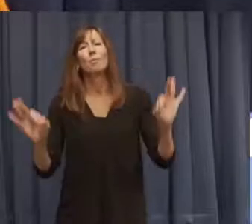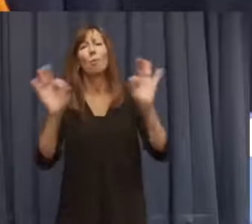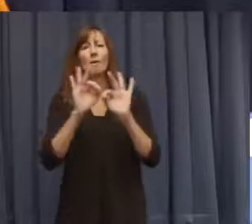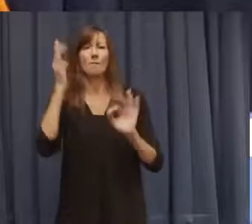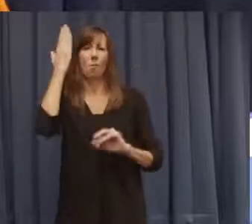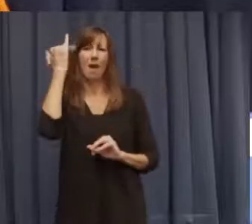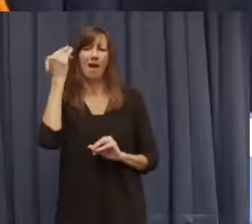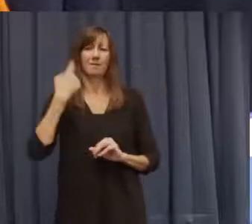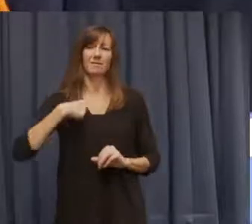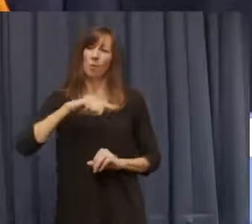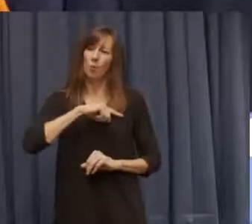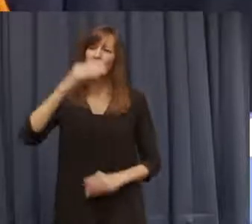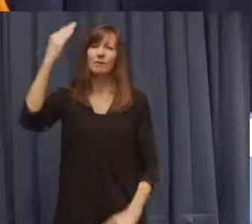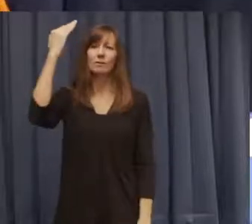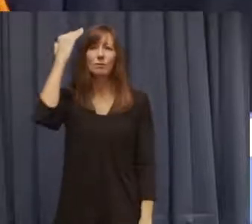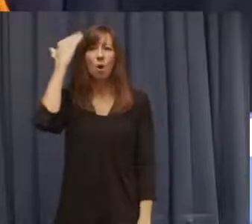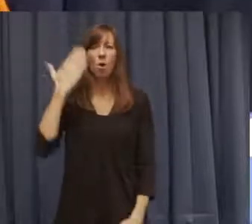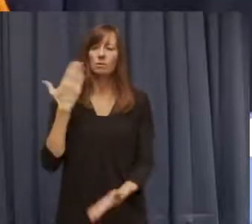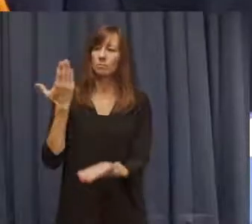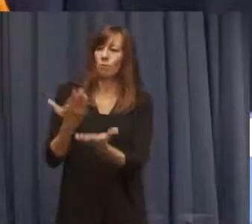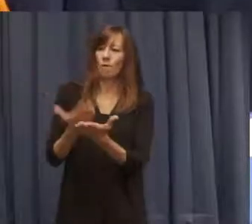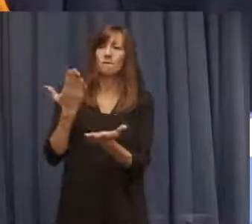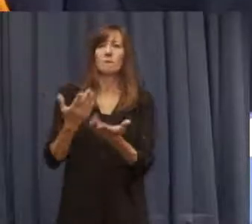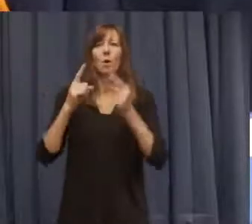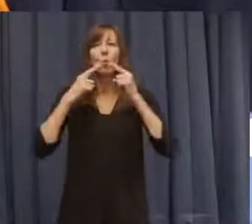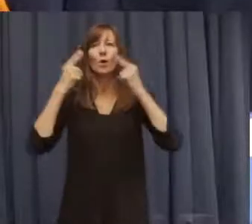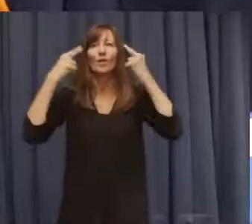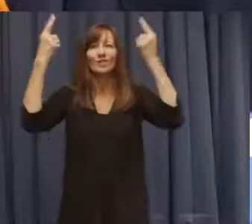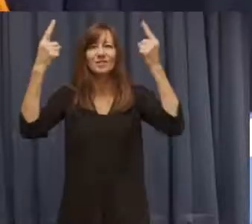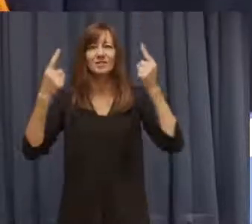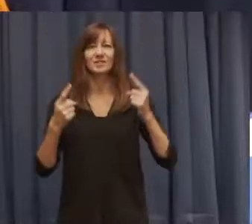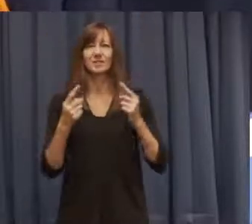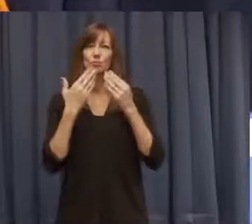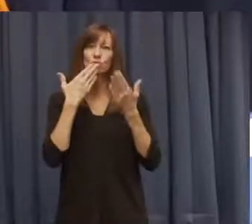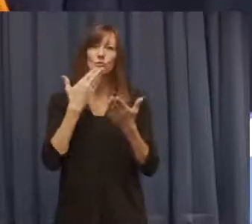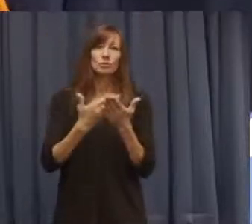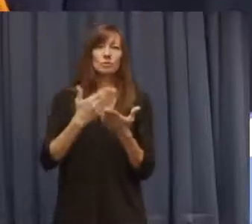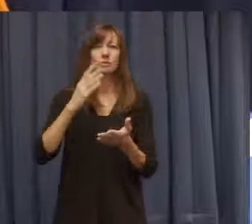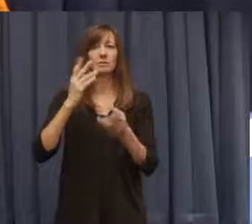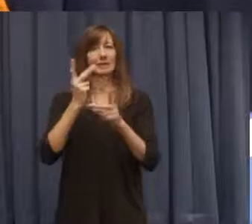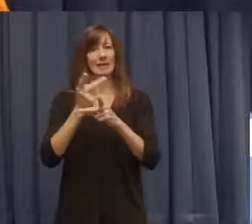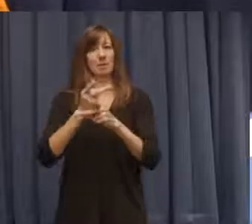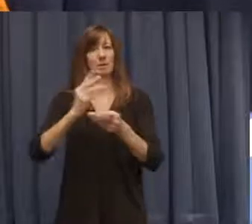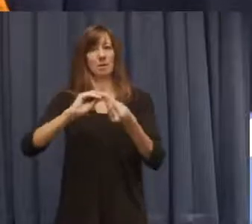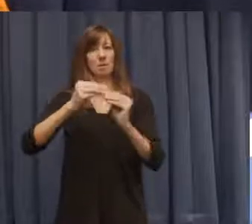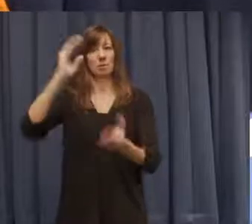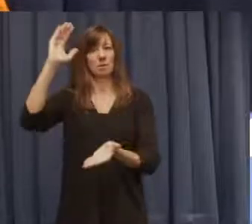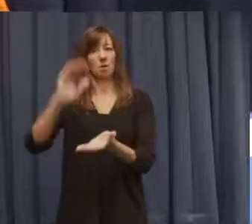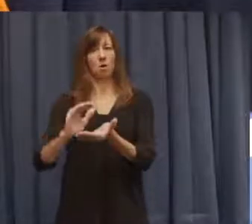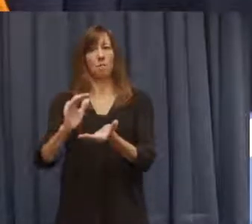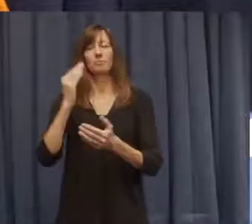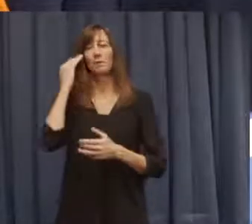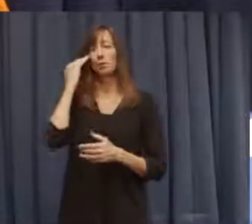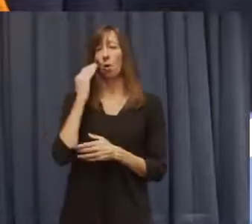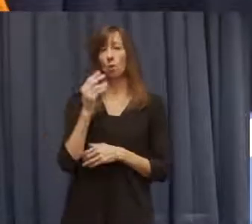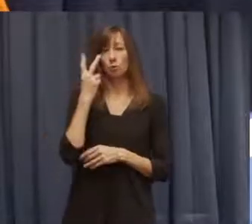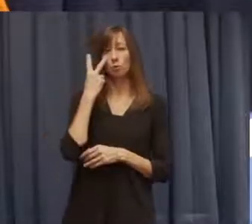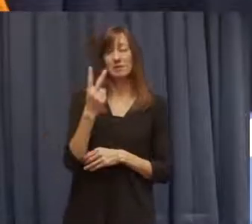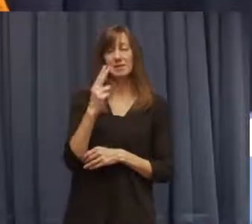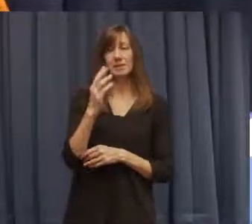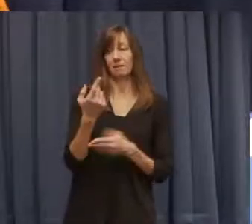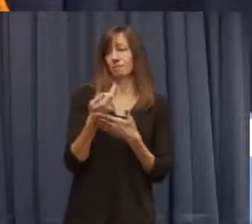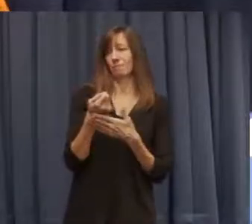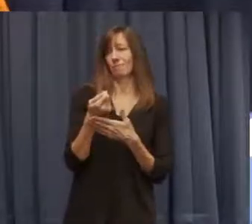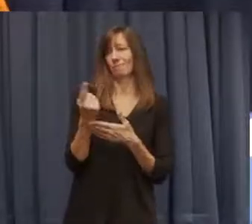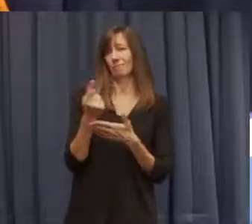all the health experts are validating that they work. In fact, I'm sure many of you saw a few weeks ago, the CDC director